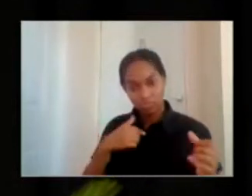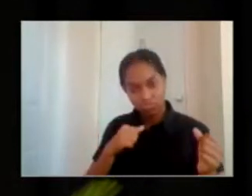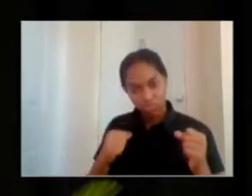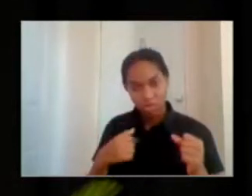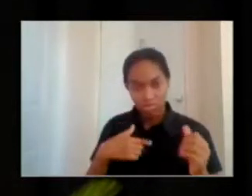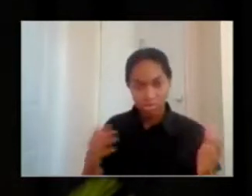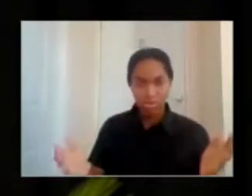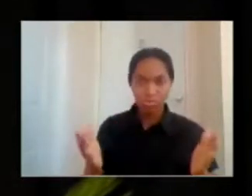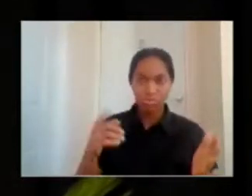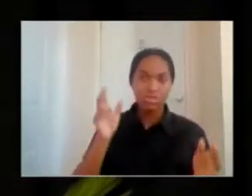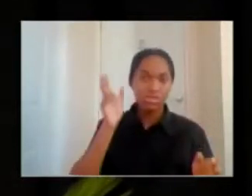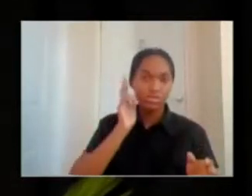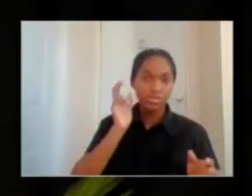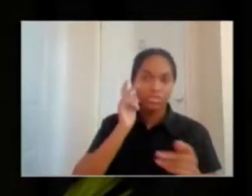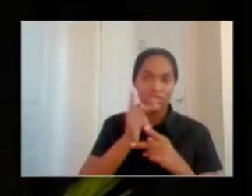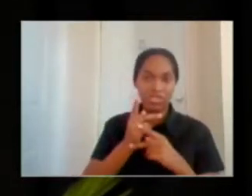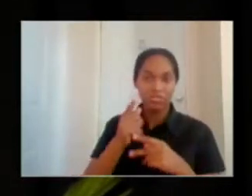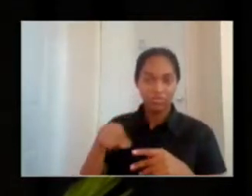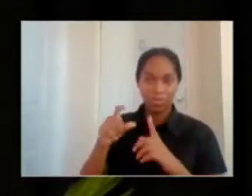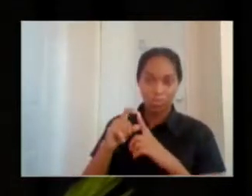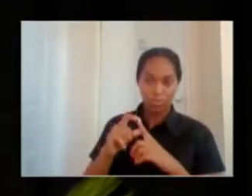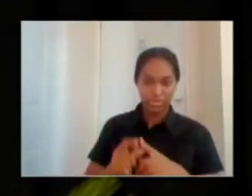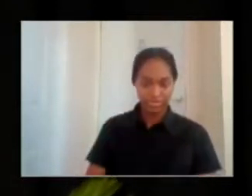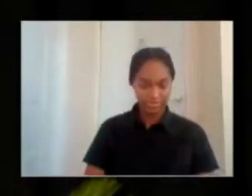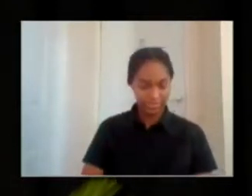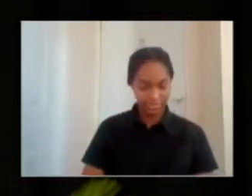listen carefully to those words. Thank you.